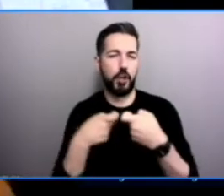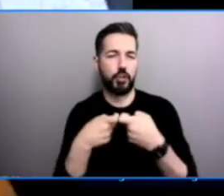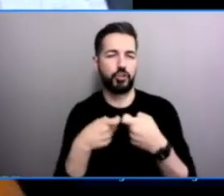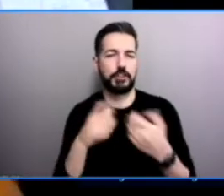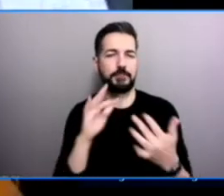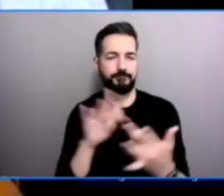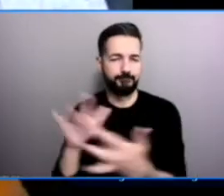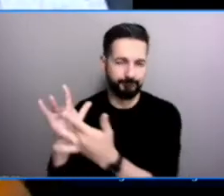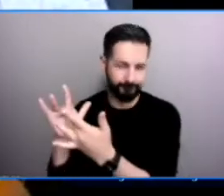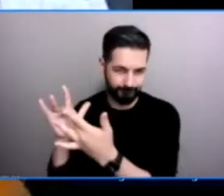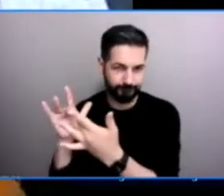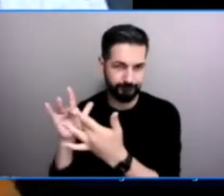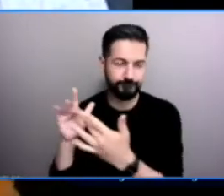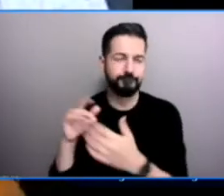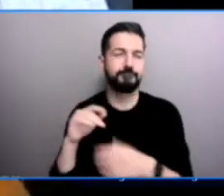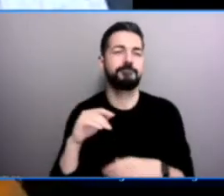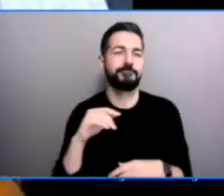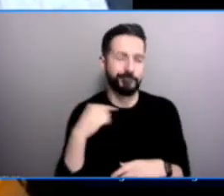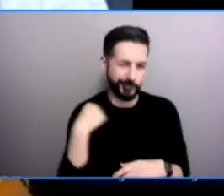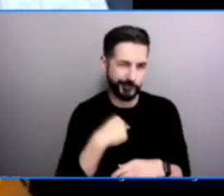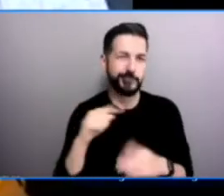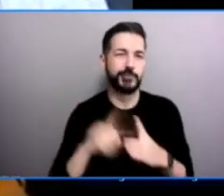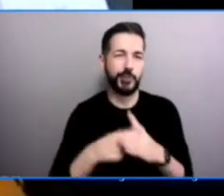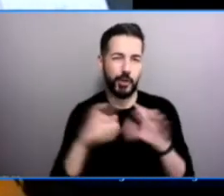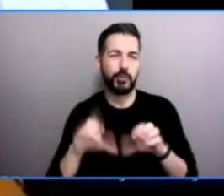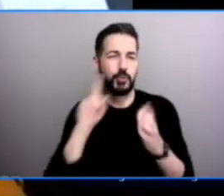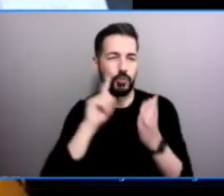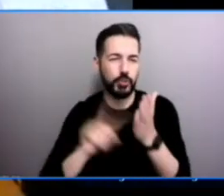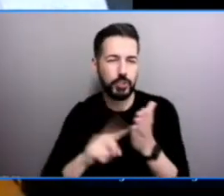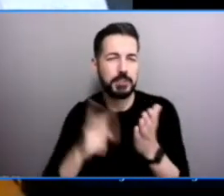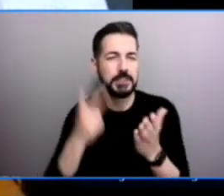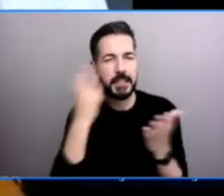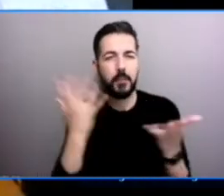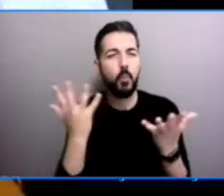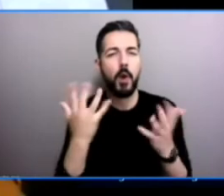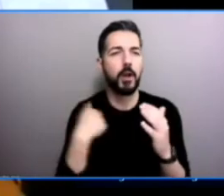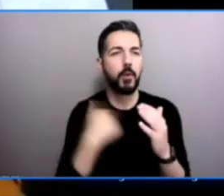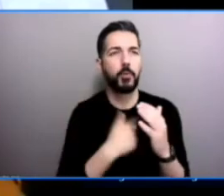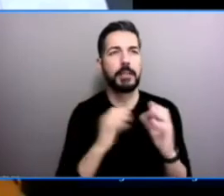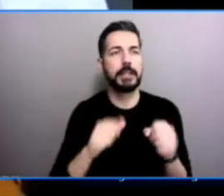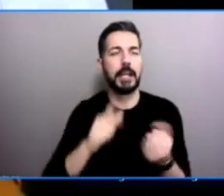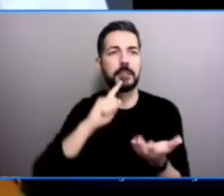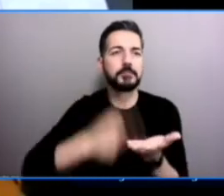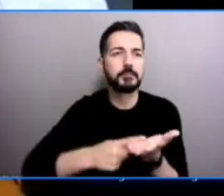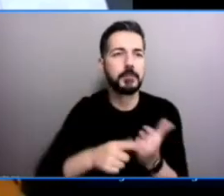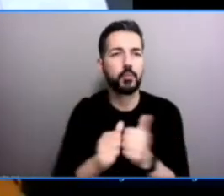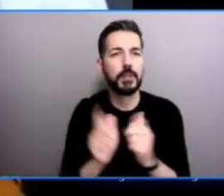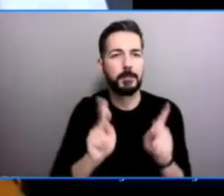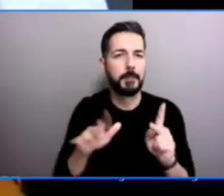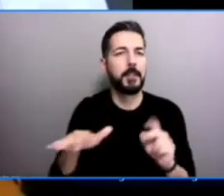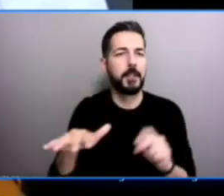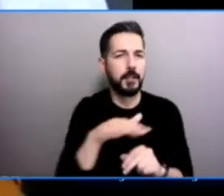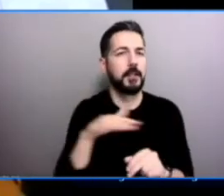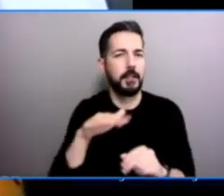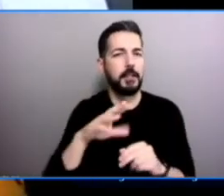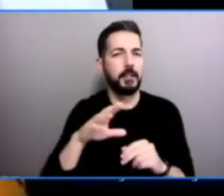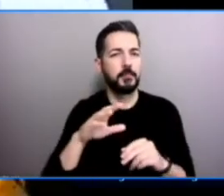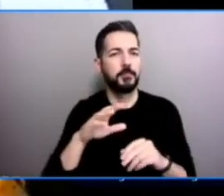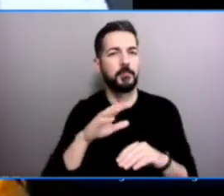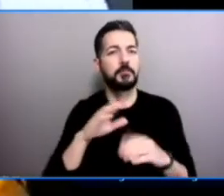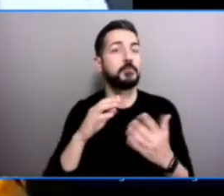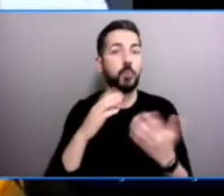of southern Louisiana. So we had all of these crises going on at the same time that overlapped, and it goes back to resiliency. Like, I guess it